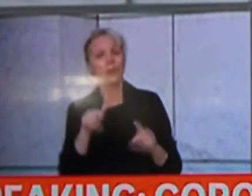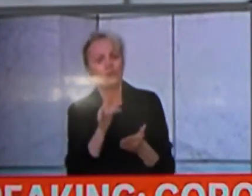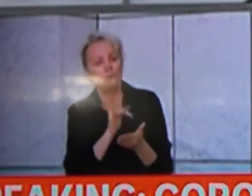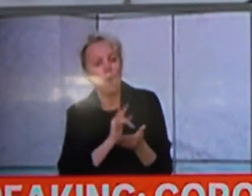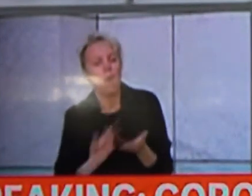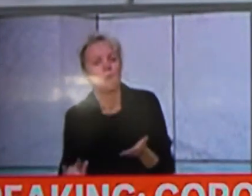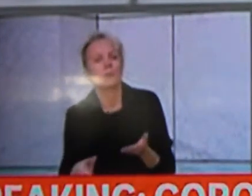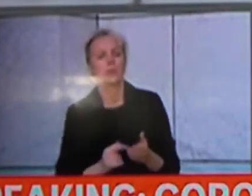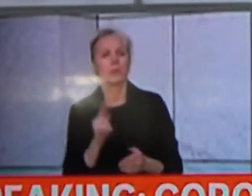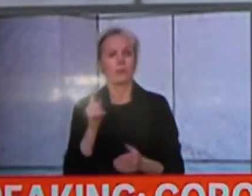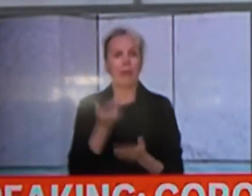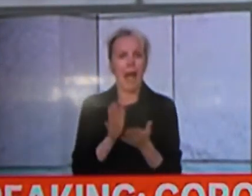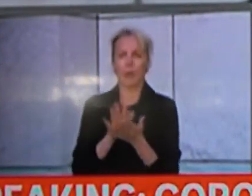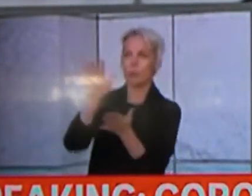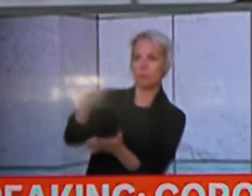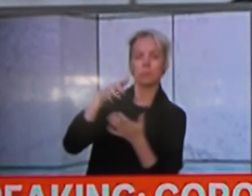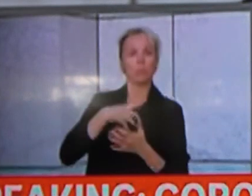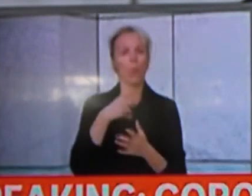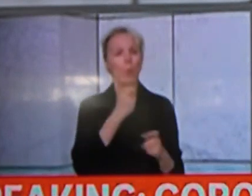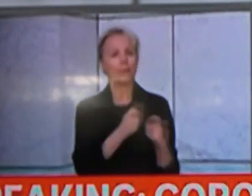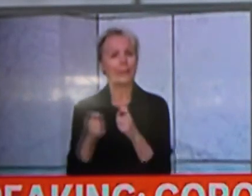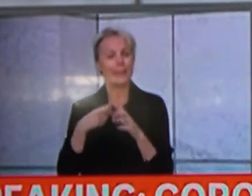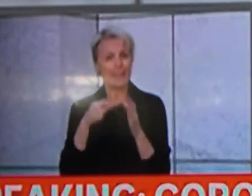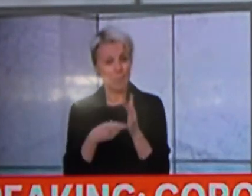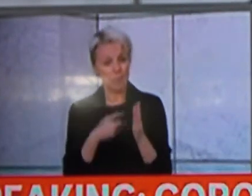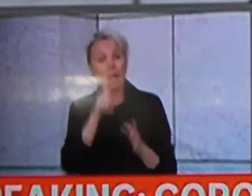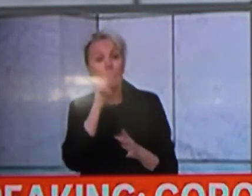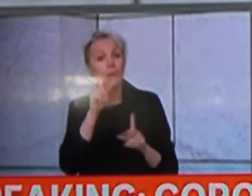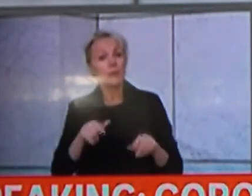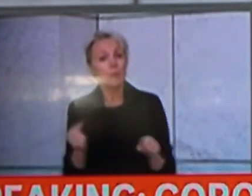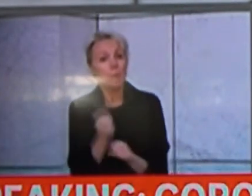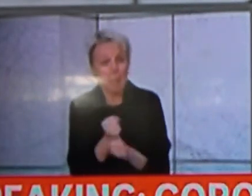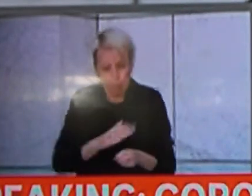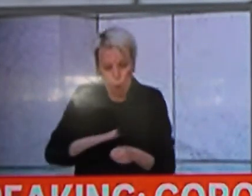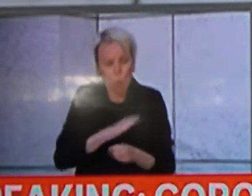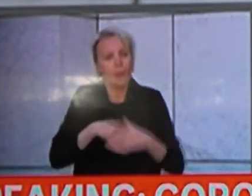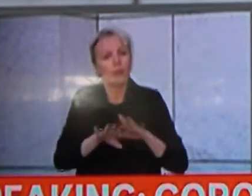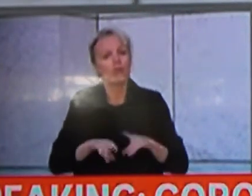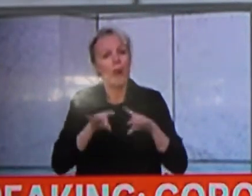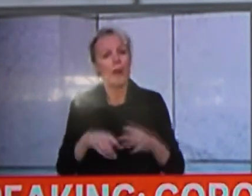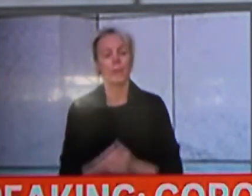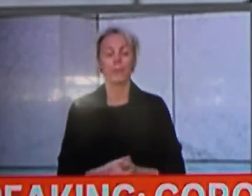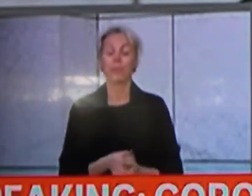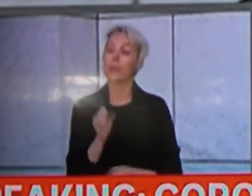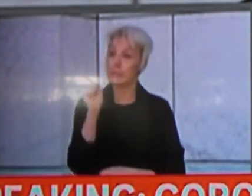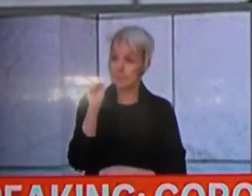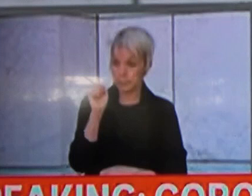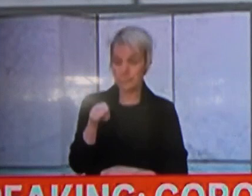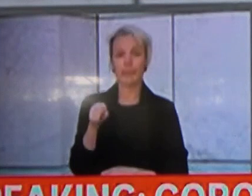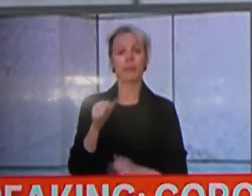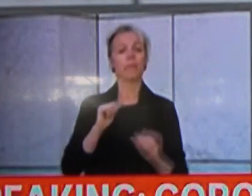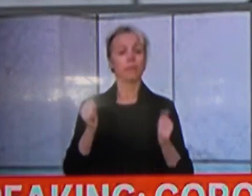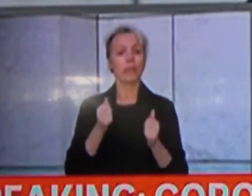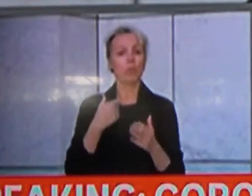to bring in more testing kits? Can we actually make those testing kits in Australia? Two things. Yes, we are bringing in more, and the Health Minister has